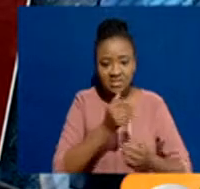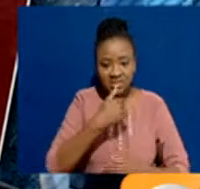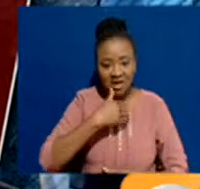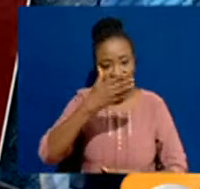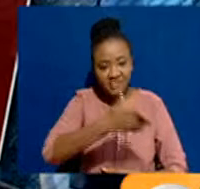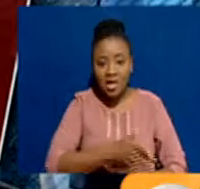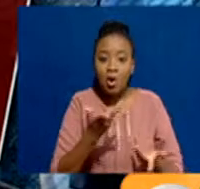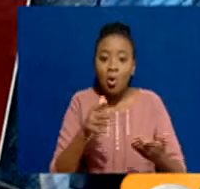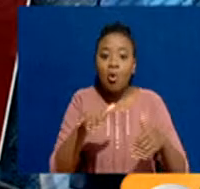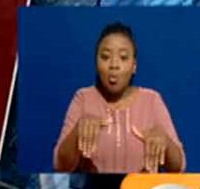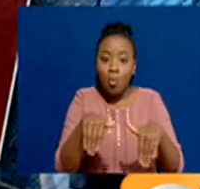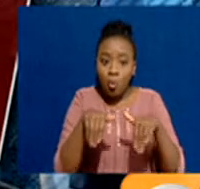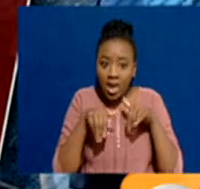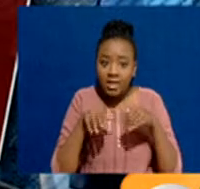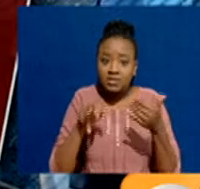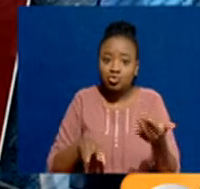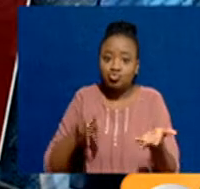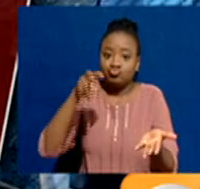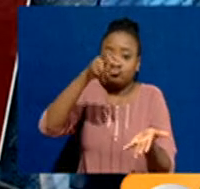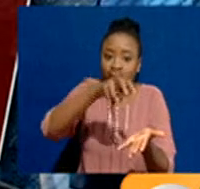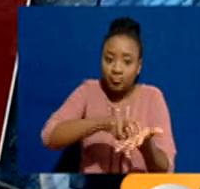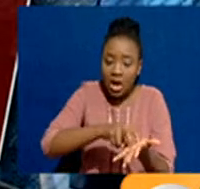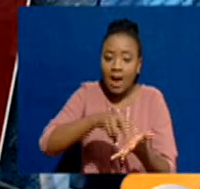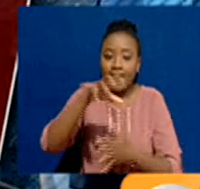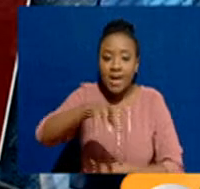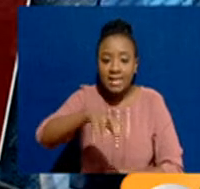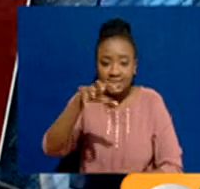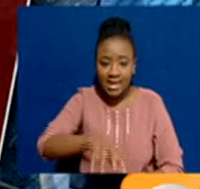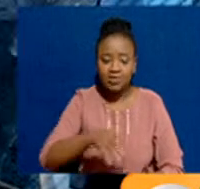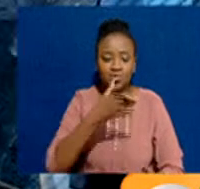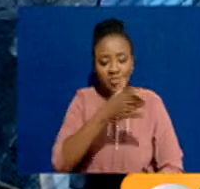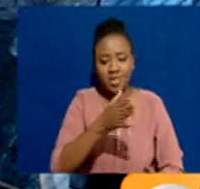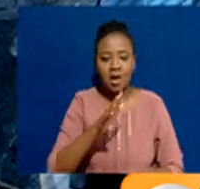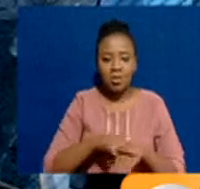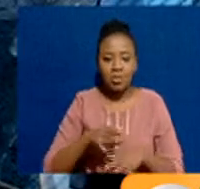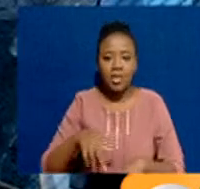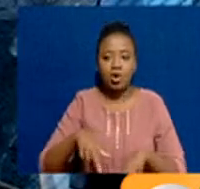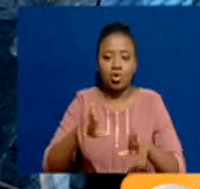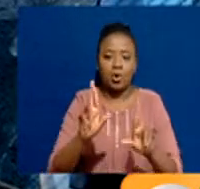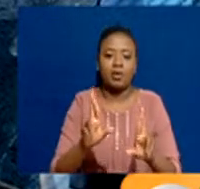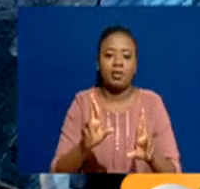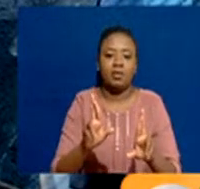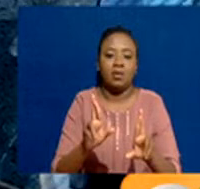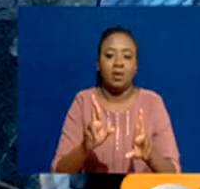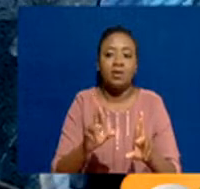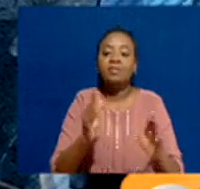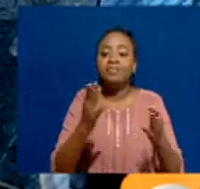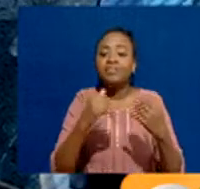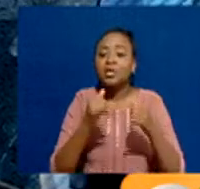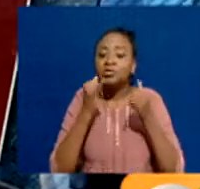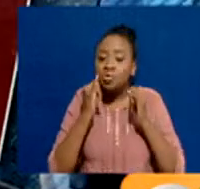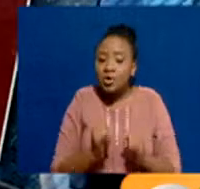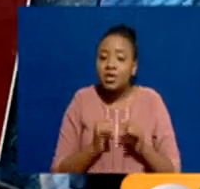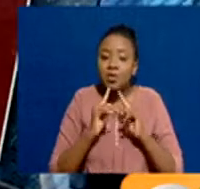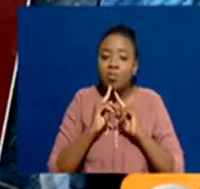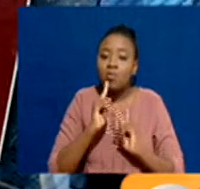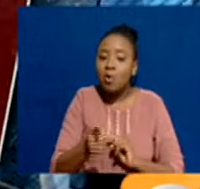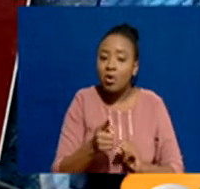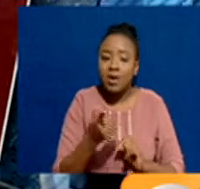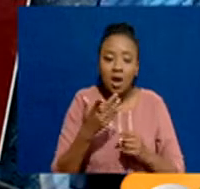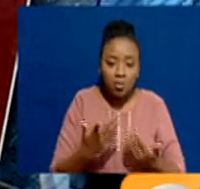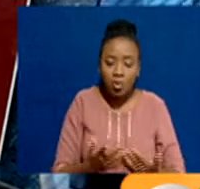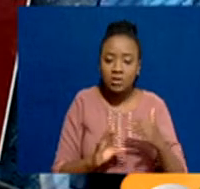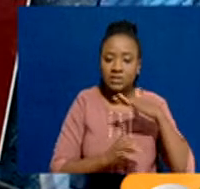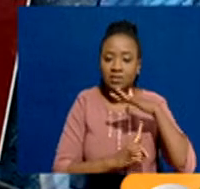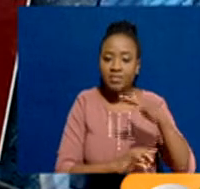market or waiting to board public service vehicles at the roadside car park. In new directives issued by the Ministry of